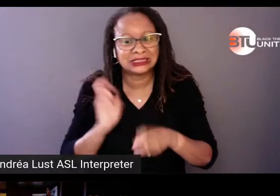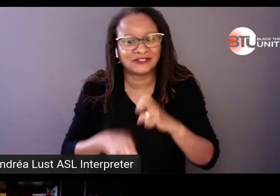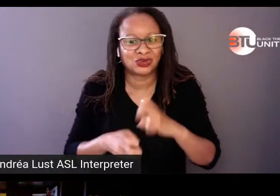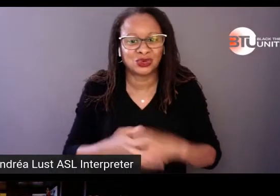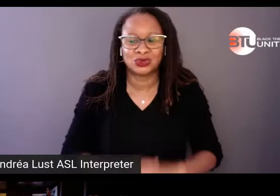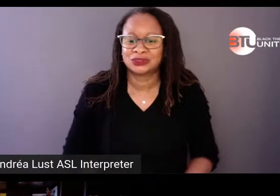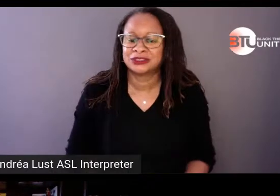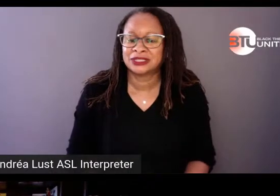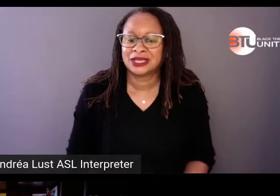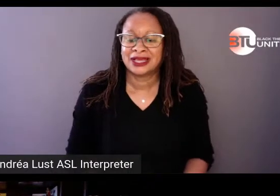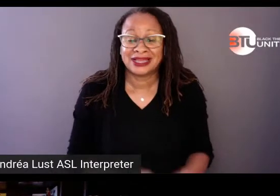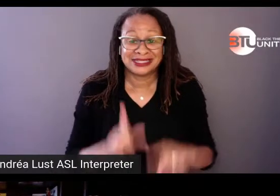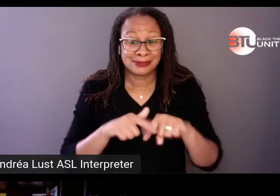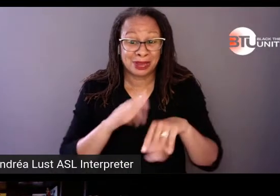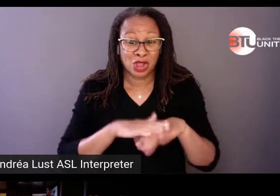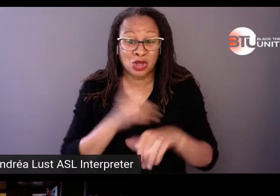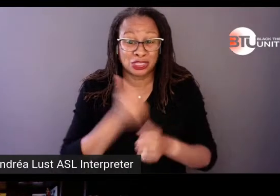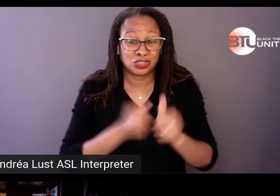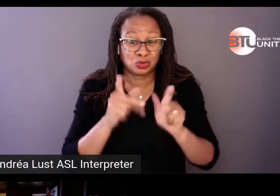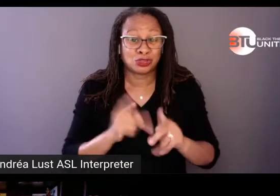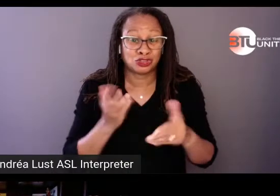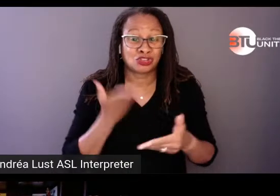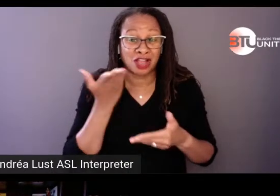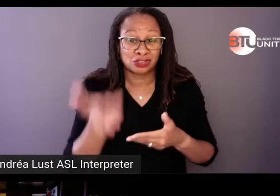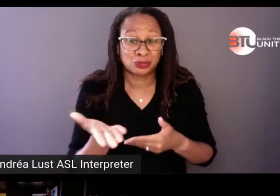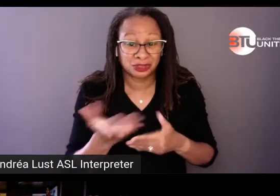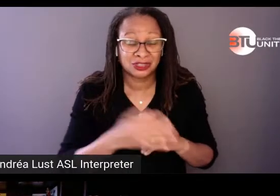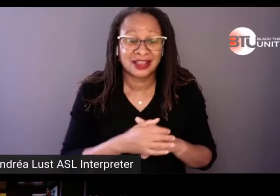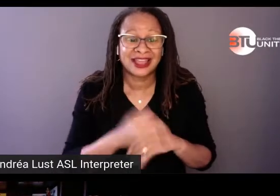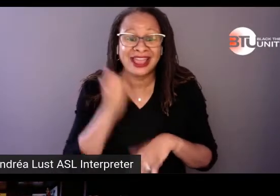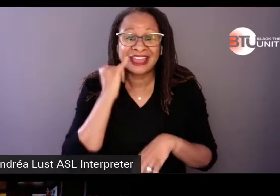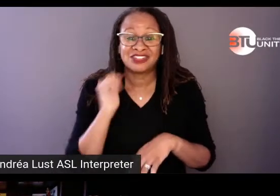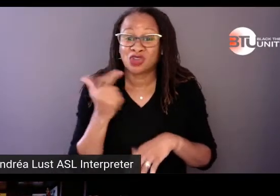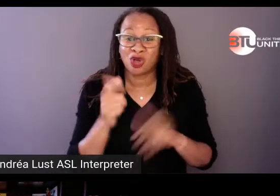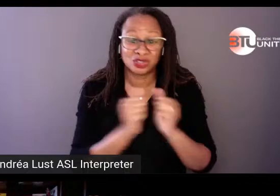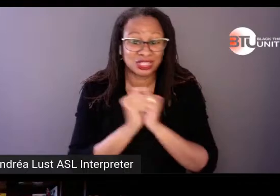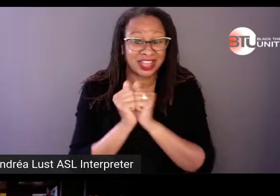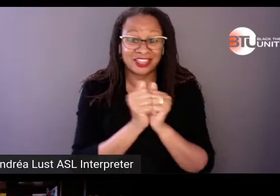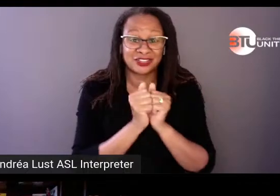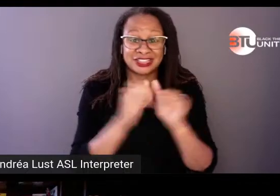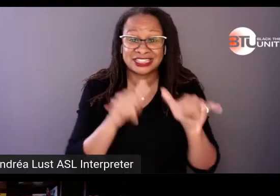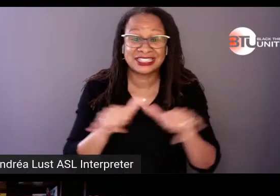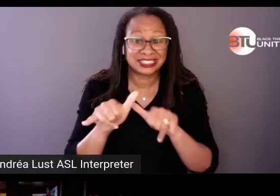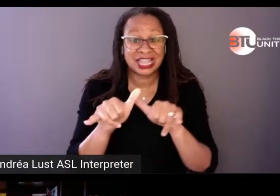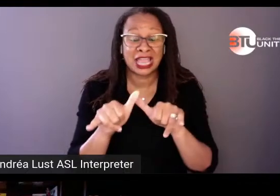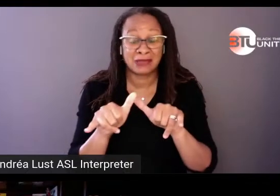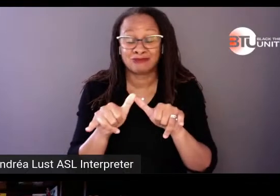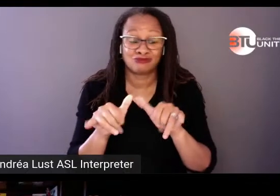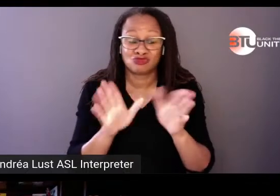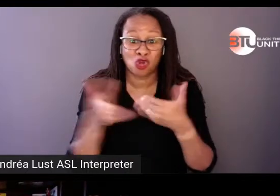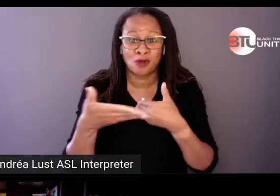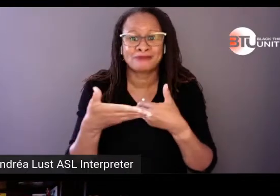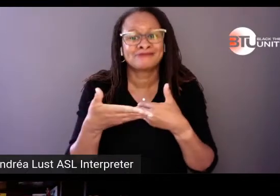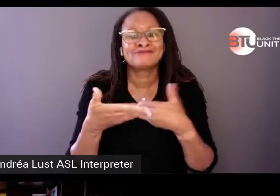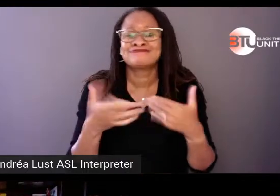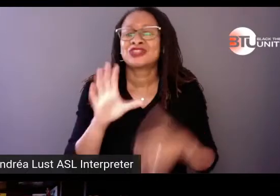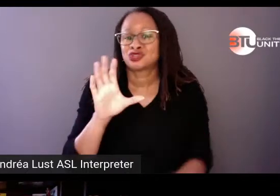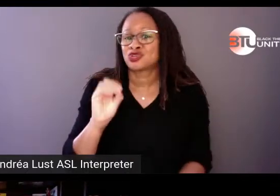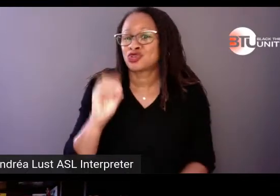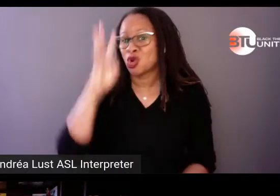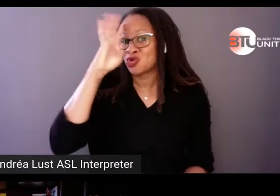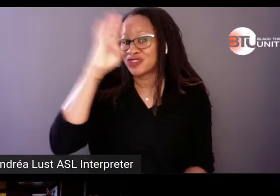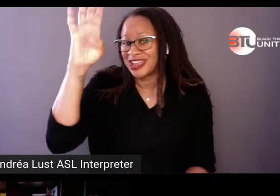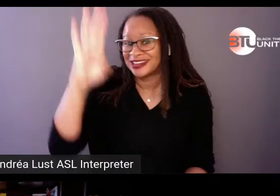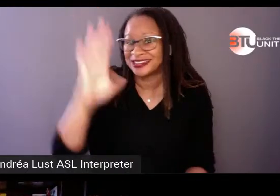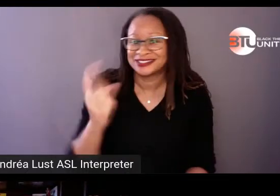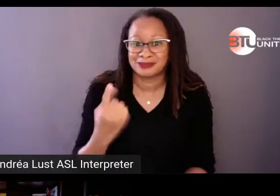depending on the contribution, some of those people, if it's all being done together, you all may be co-creating something. Right. And you